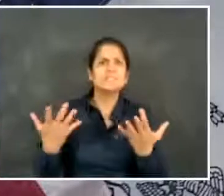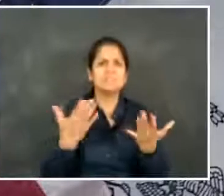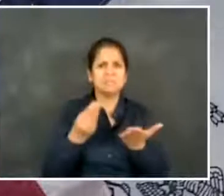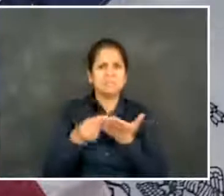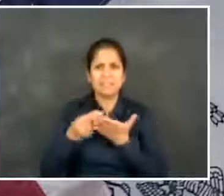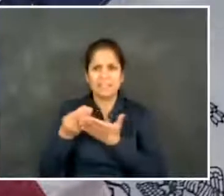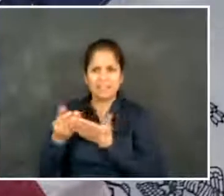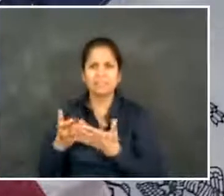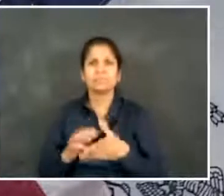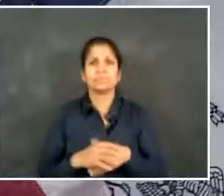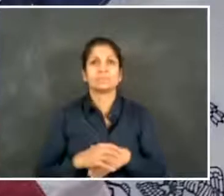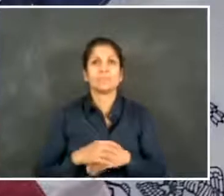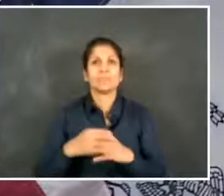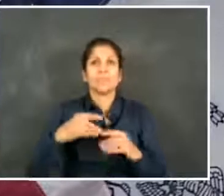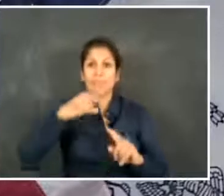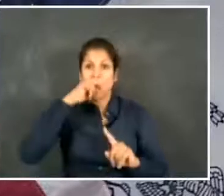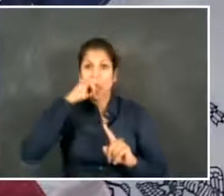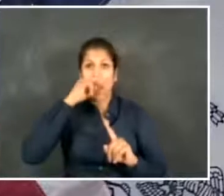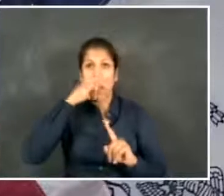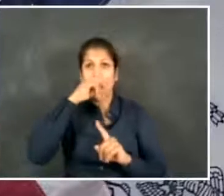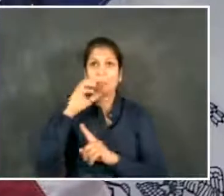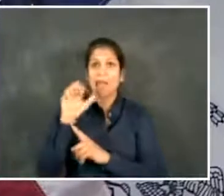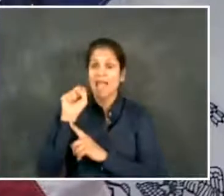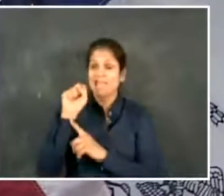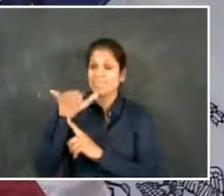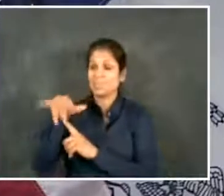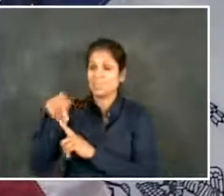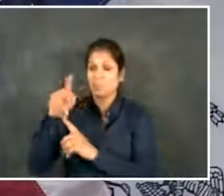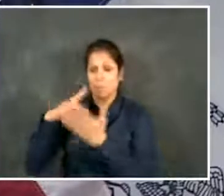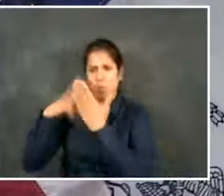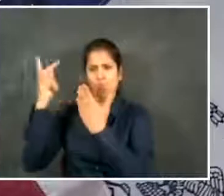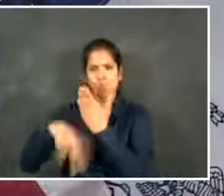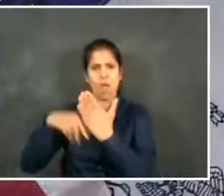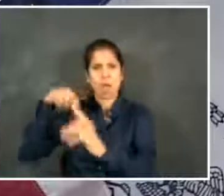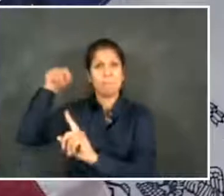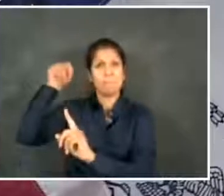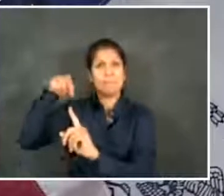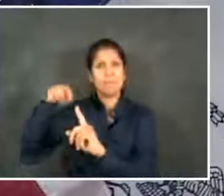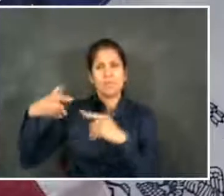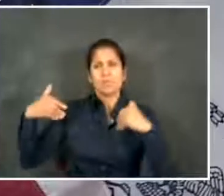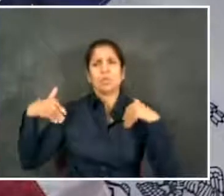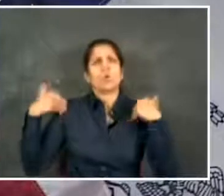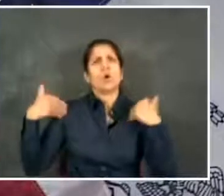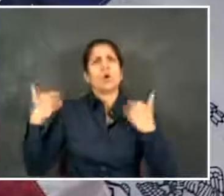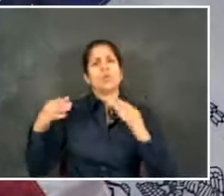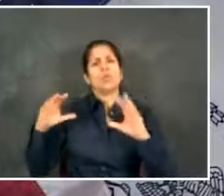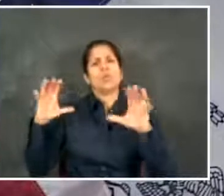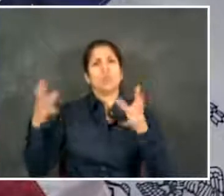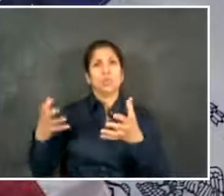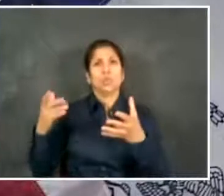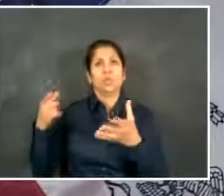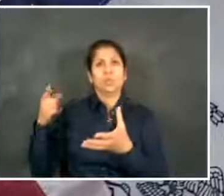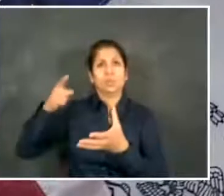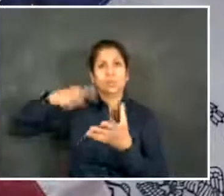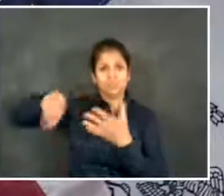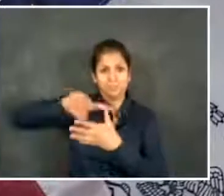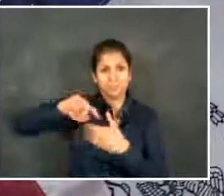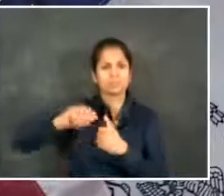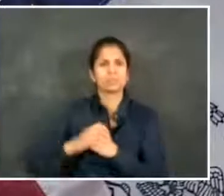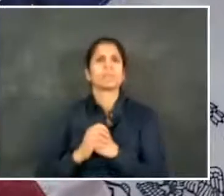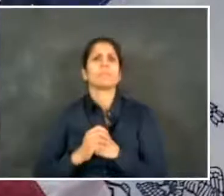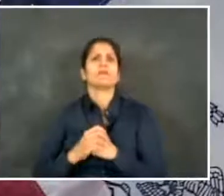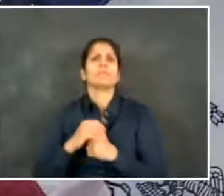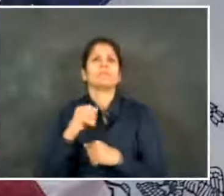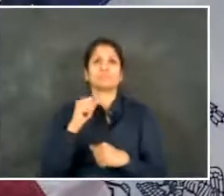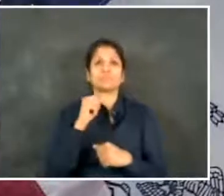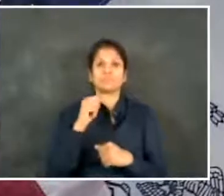this reality. And during this administration, we built up summer youth employment constantly year after year with the City